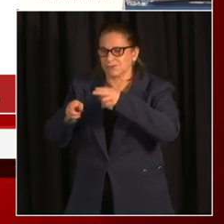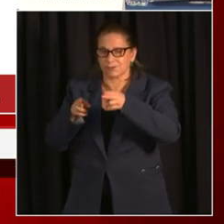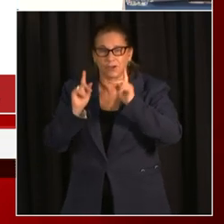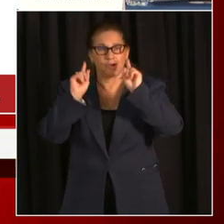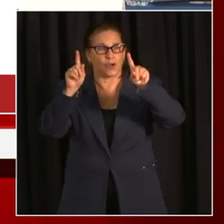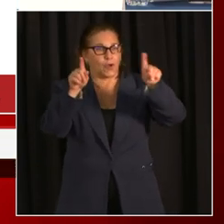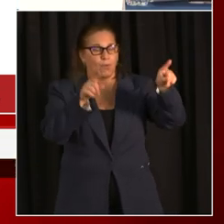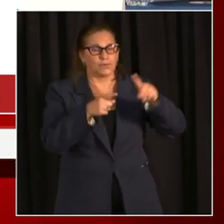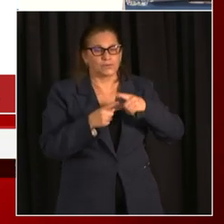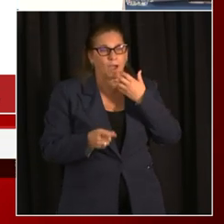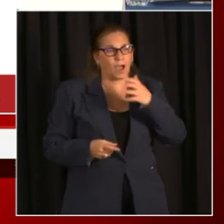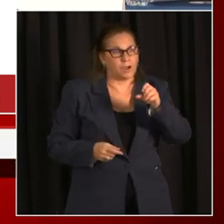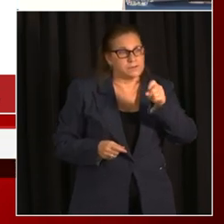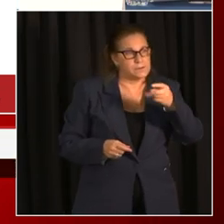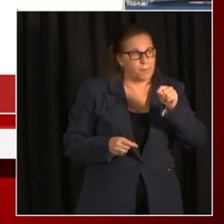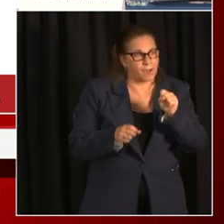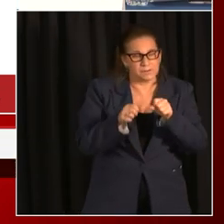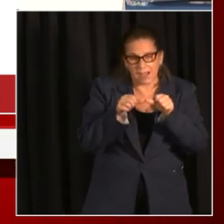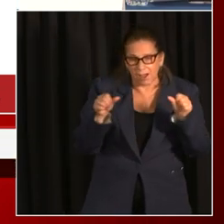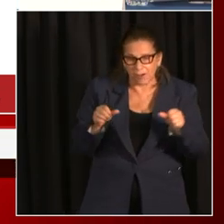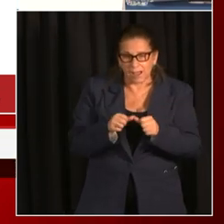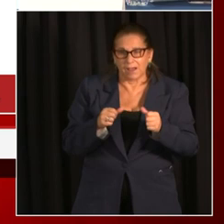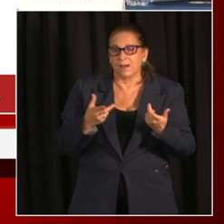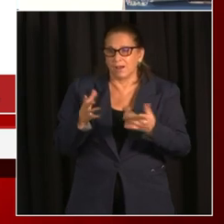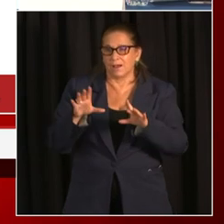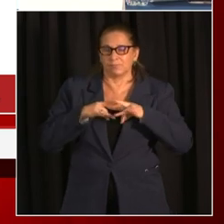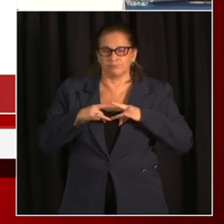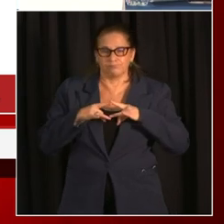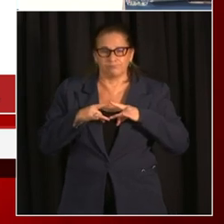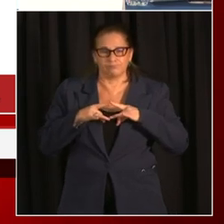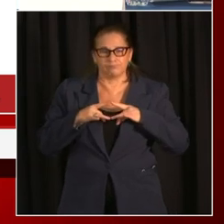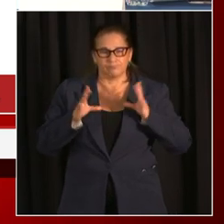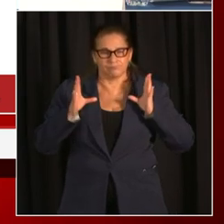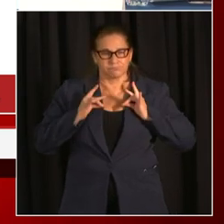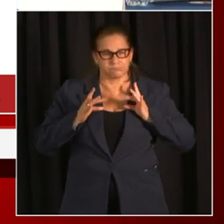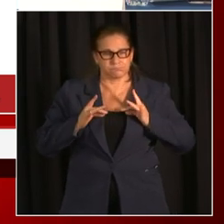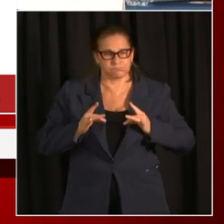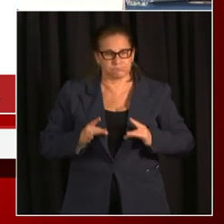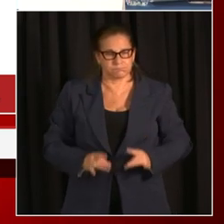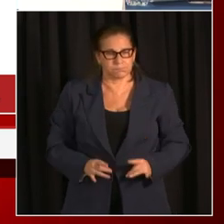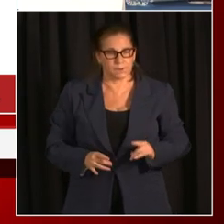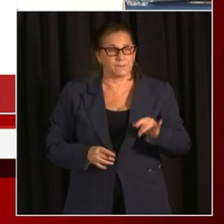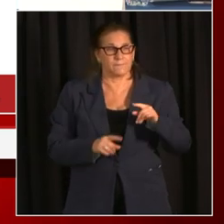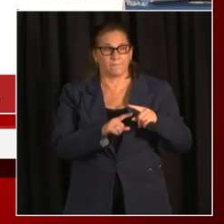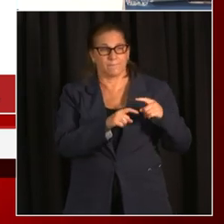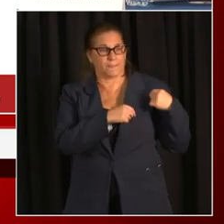areas, things of that nature in the cases that we assessed since July 31st.